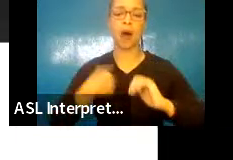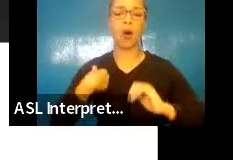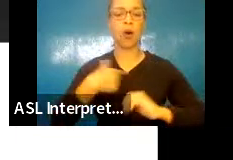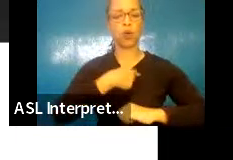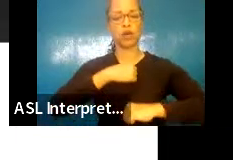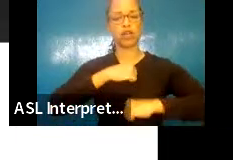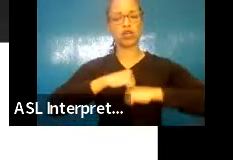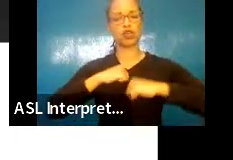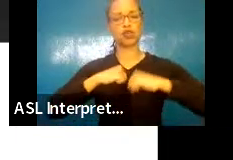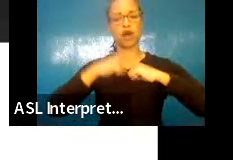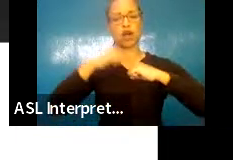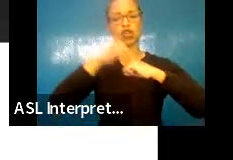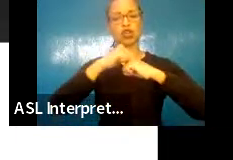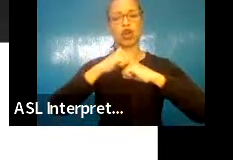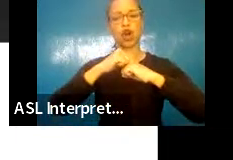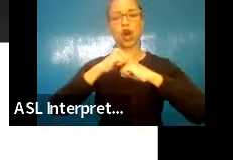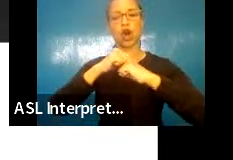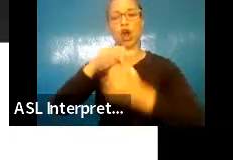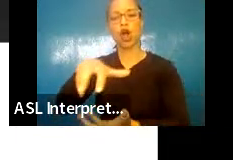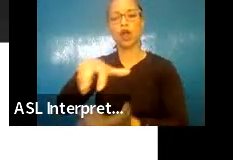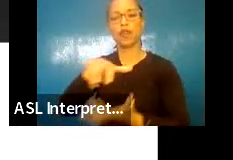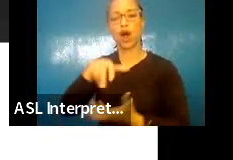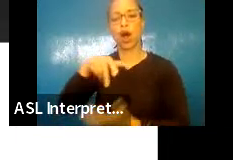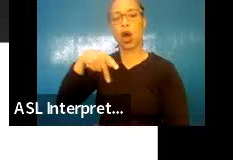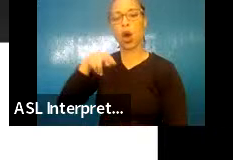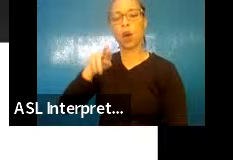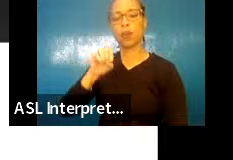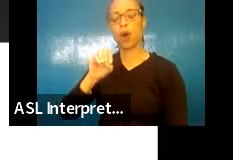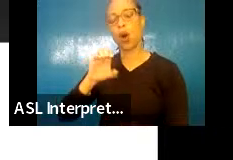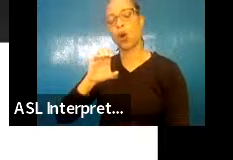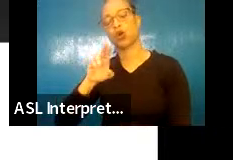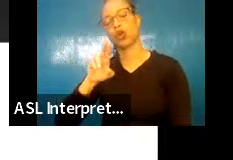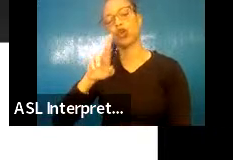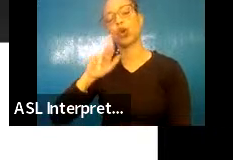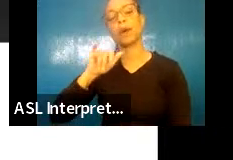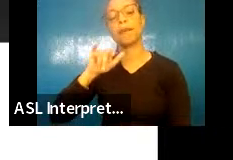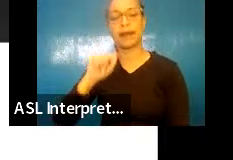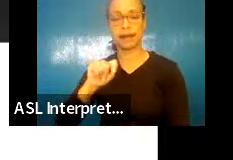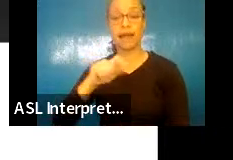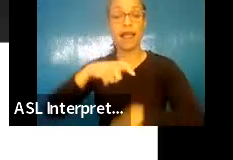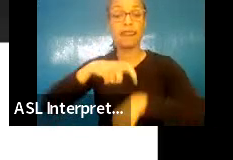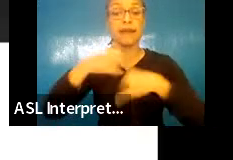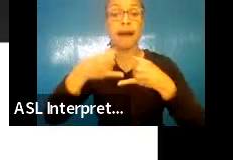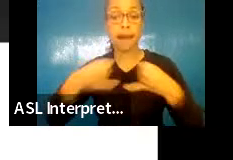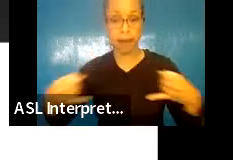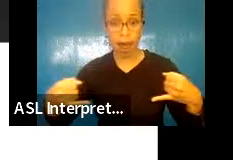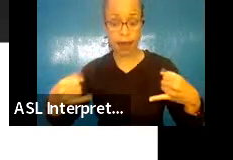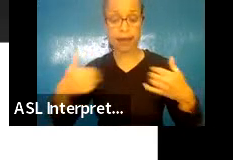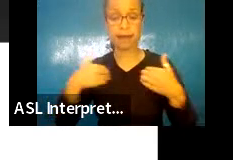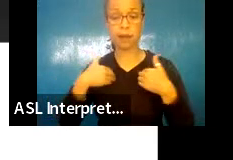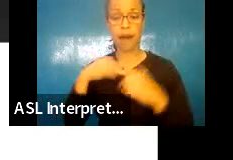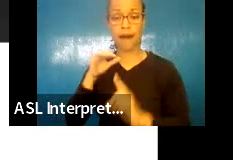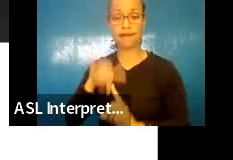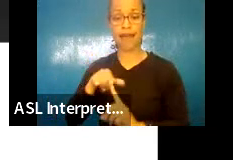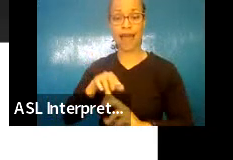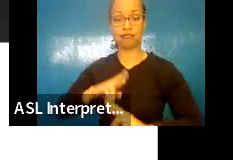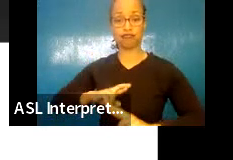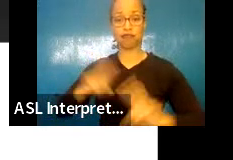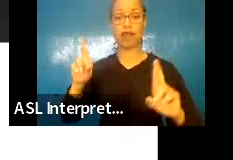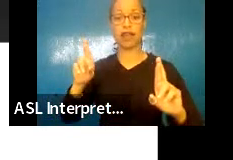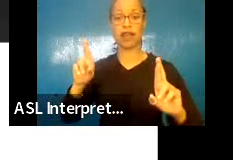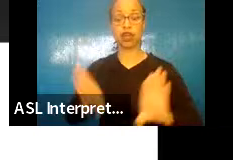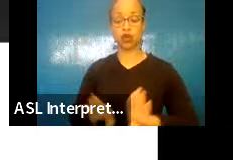the procurement. The timeline that we have is to have a procurement ready to